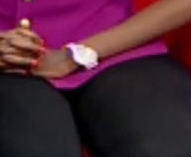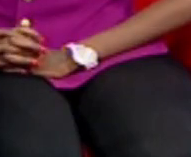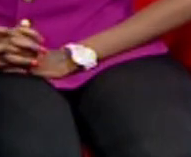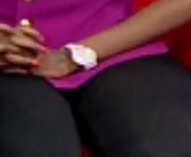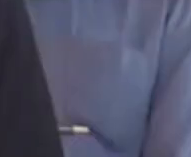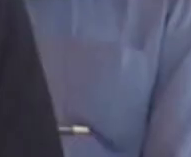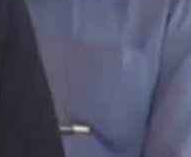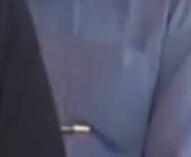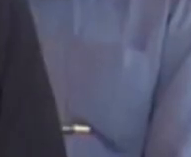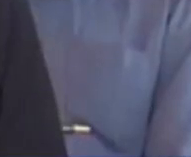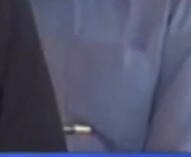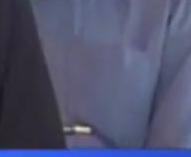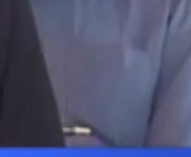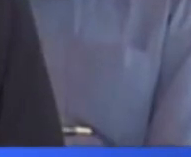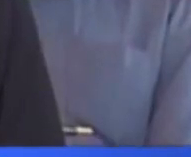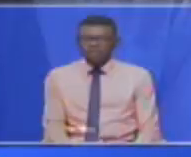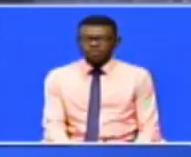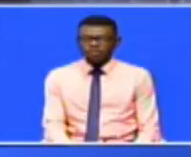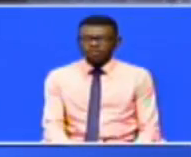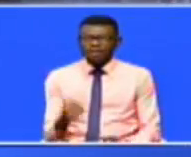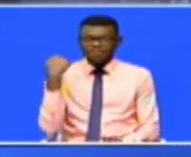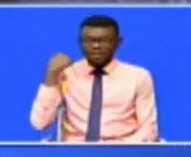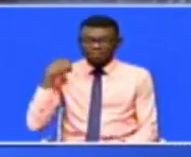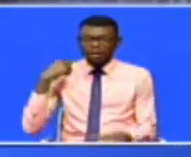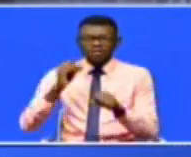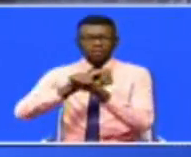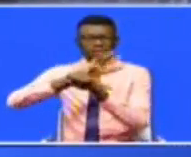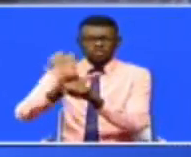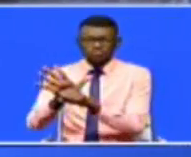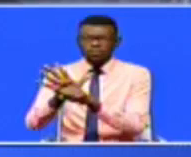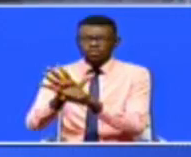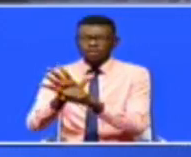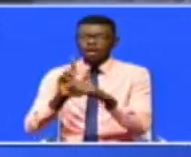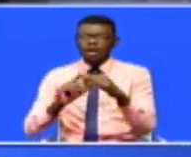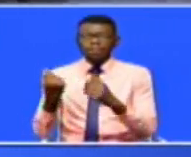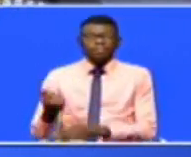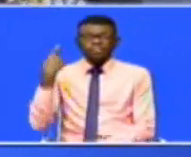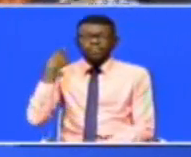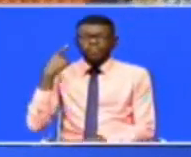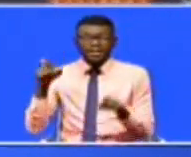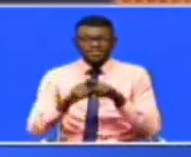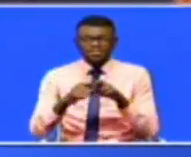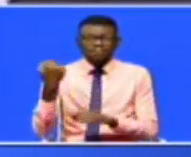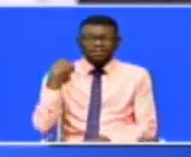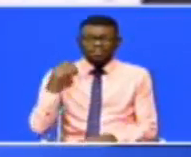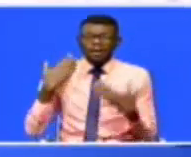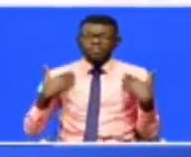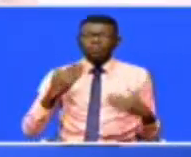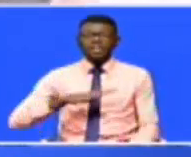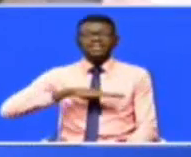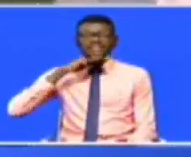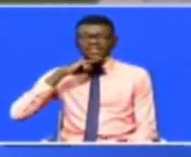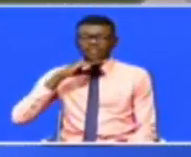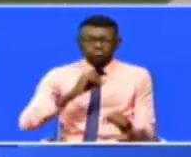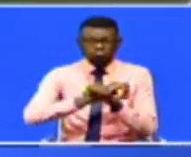reports. As the figures of COVID-19 positive cases soars up, so are the numbers of the dead as a result